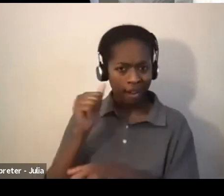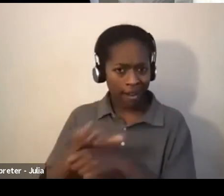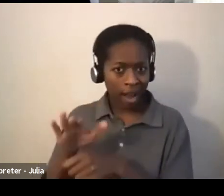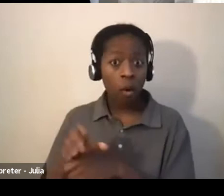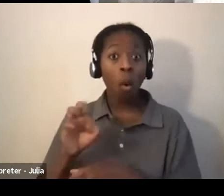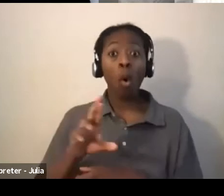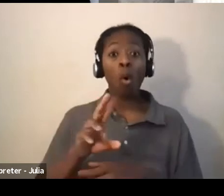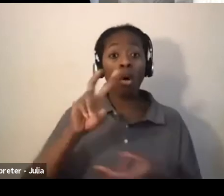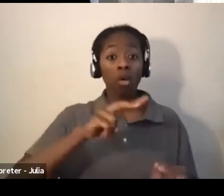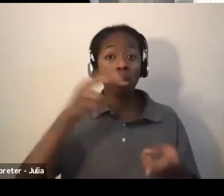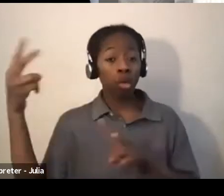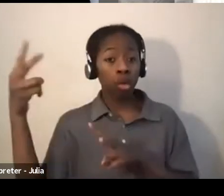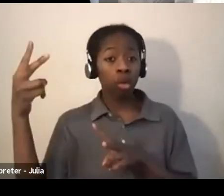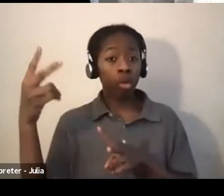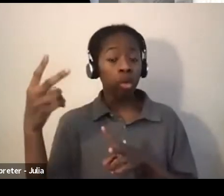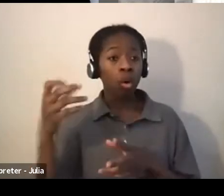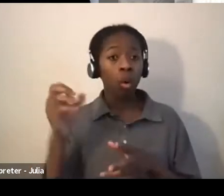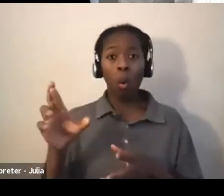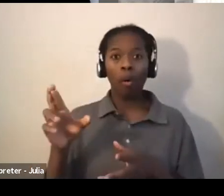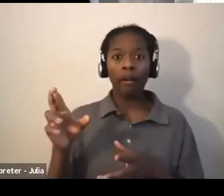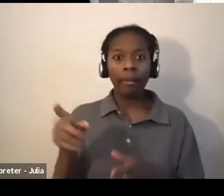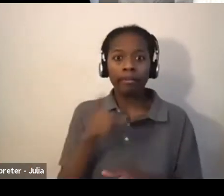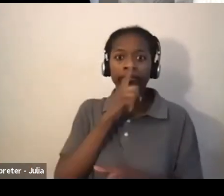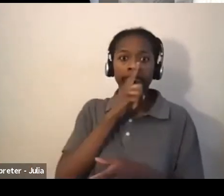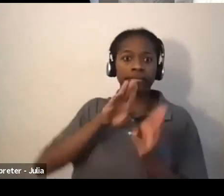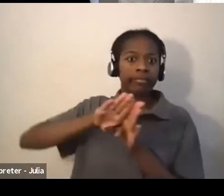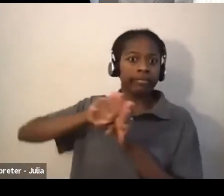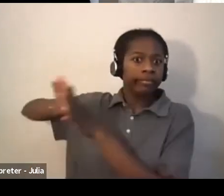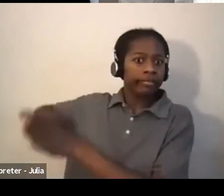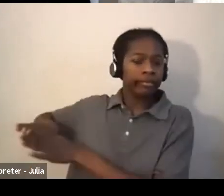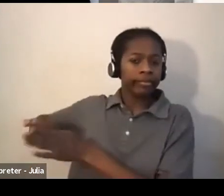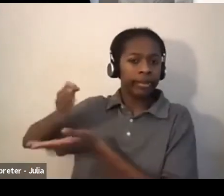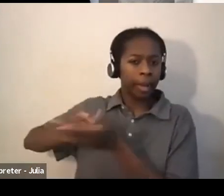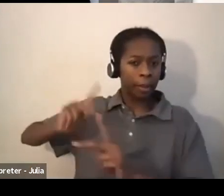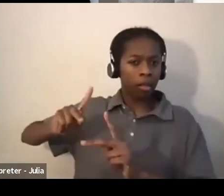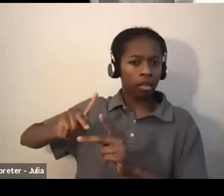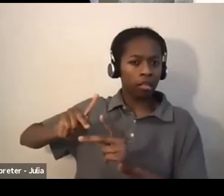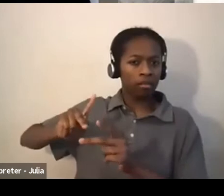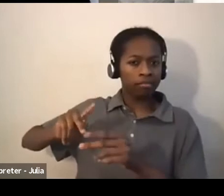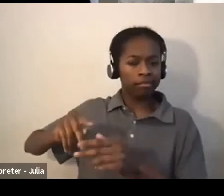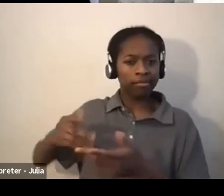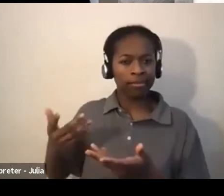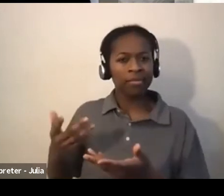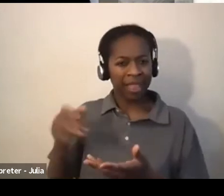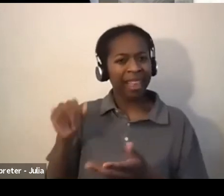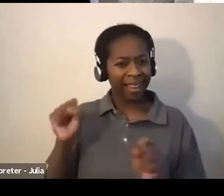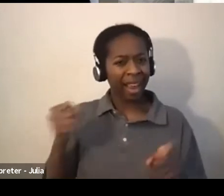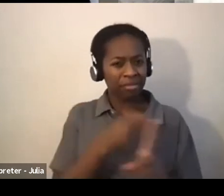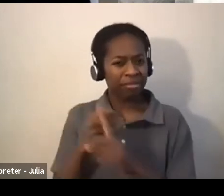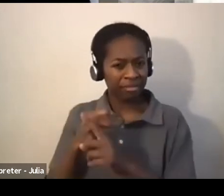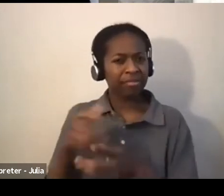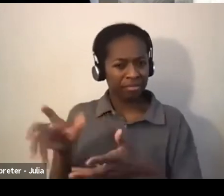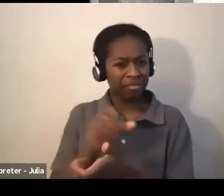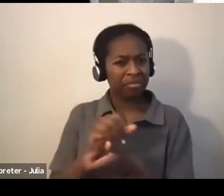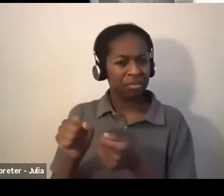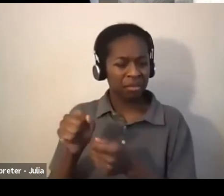where are we not representing certain groups of people and the damage that can do. So